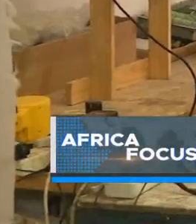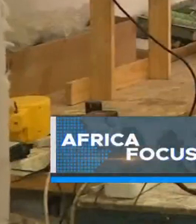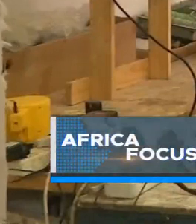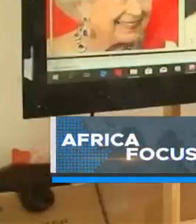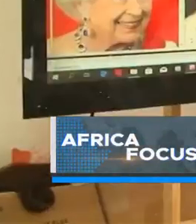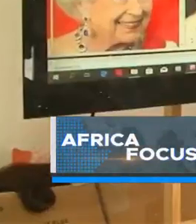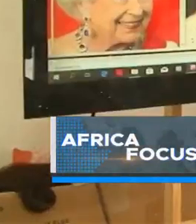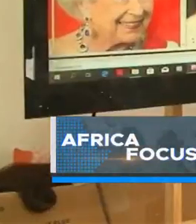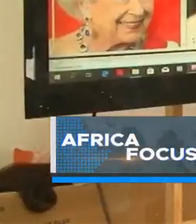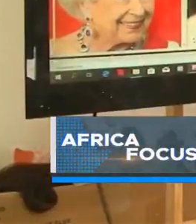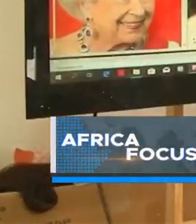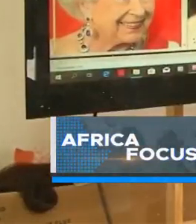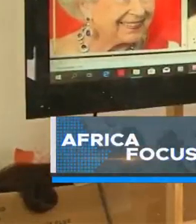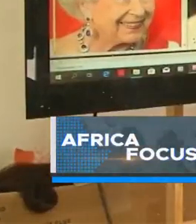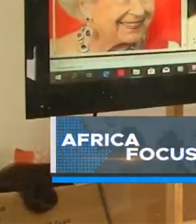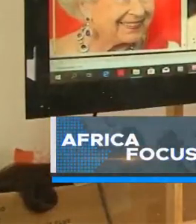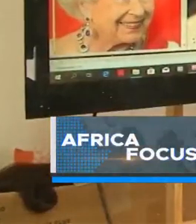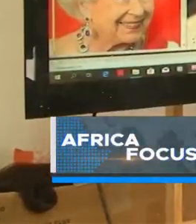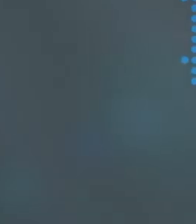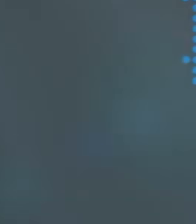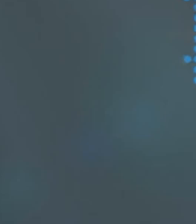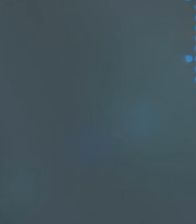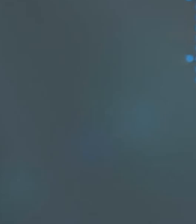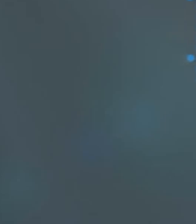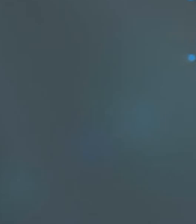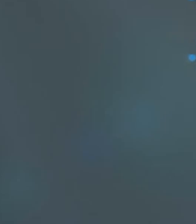lyrical about an African Madame Tussauds.